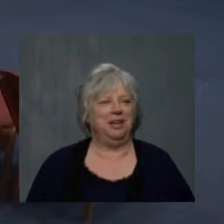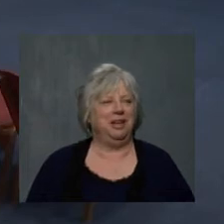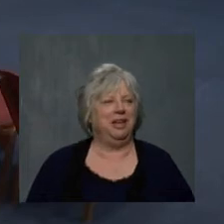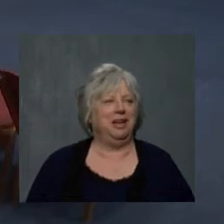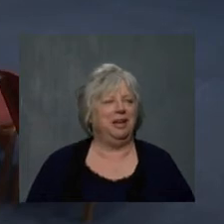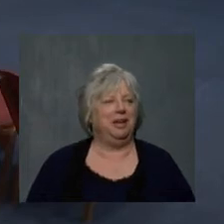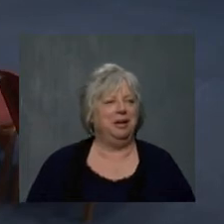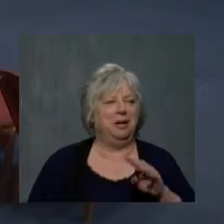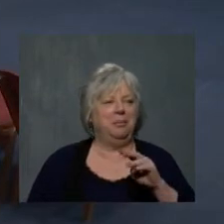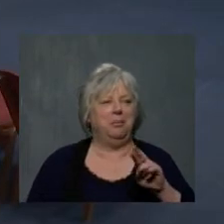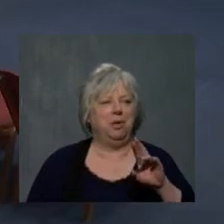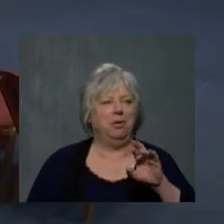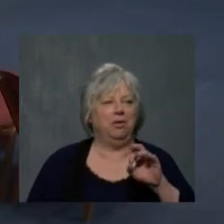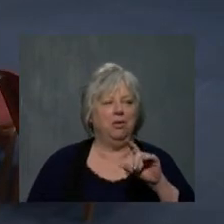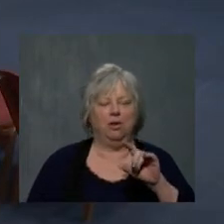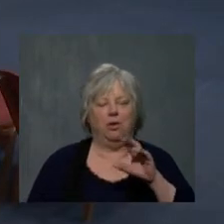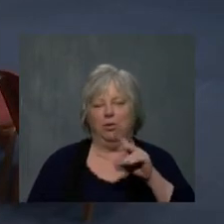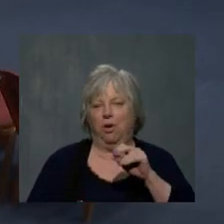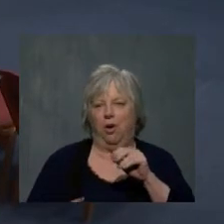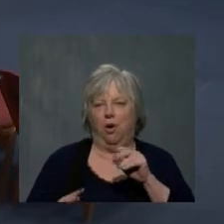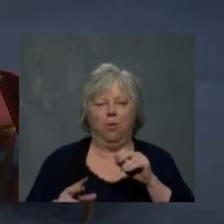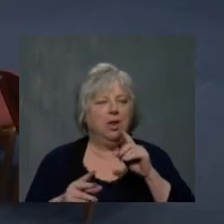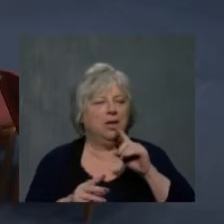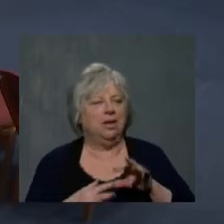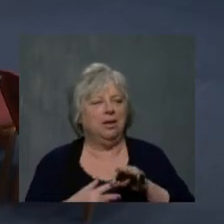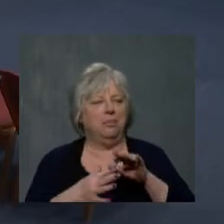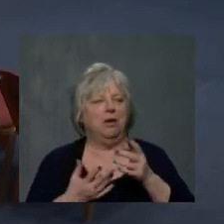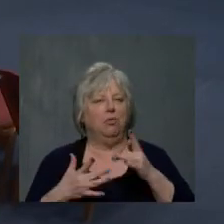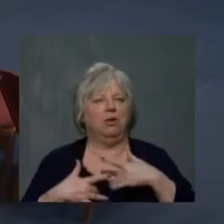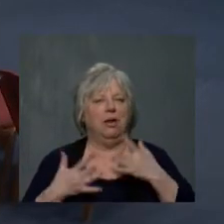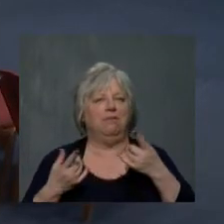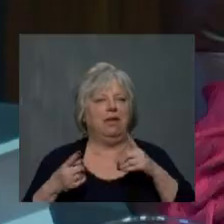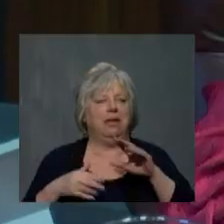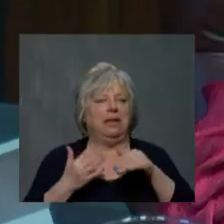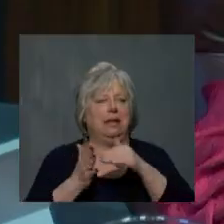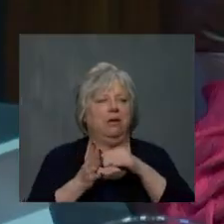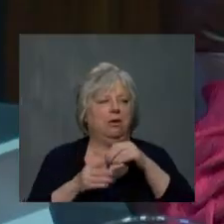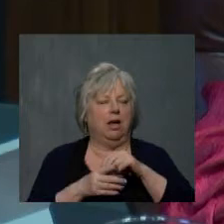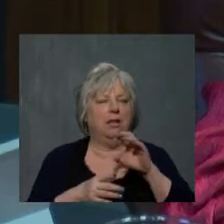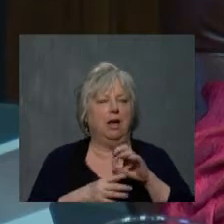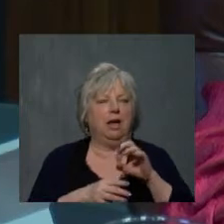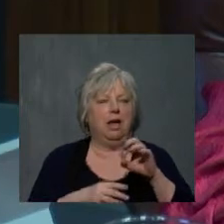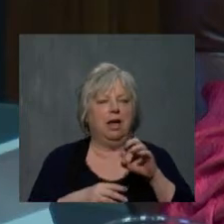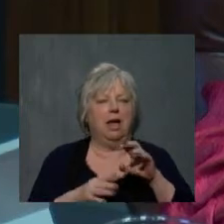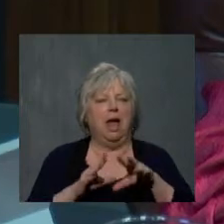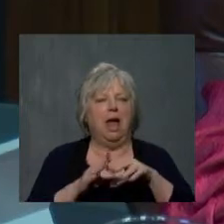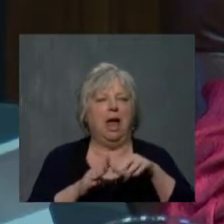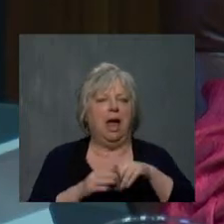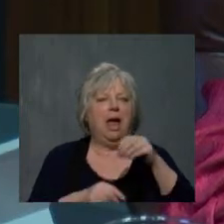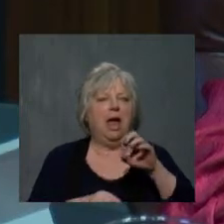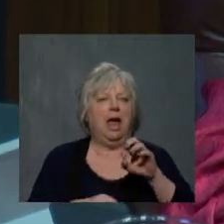Mr. Collins. No, this is the special event center in the extraterritorial location.